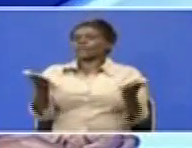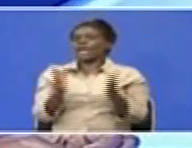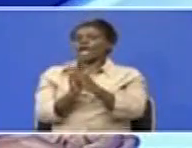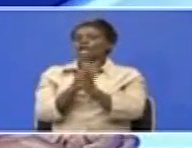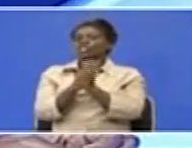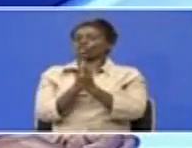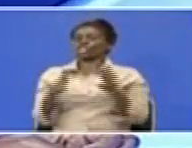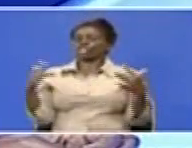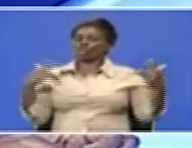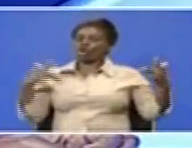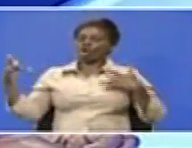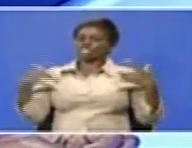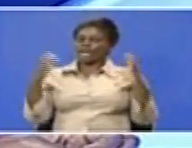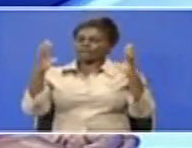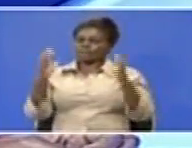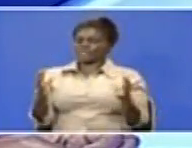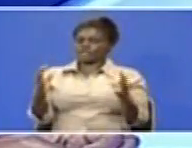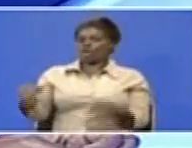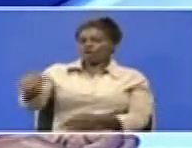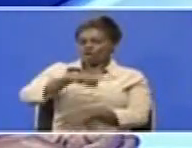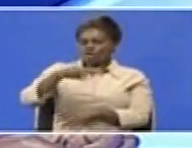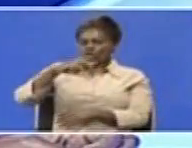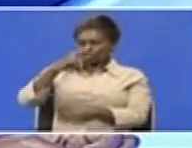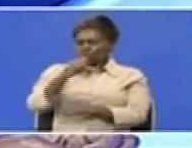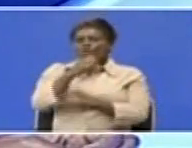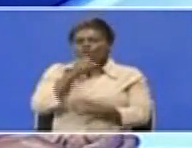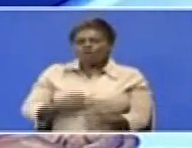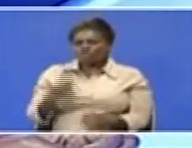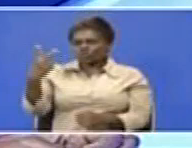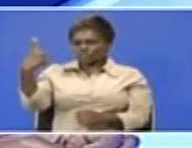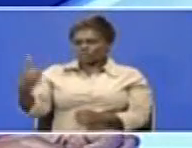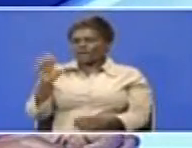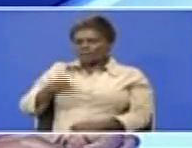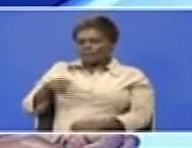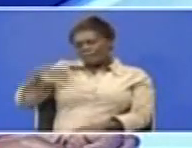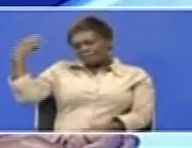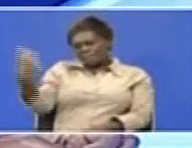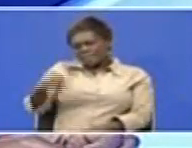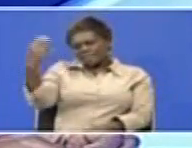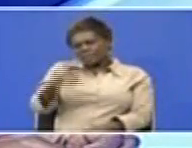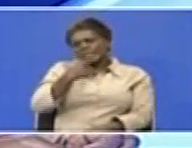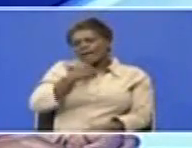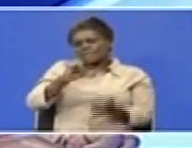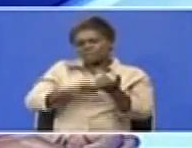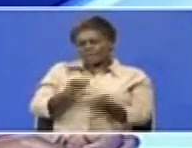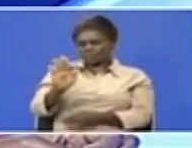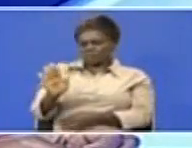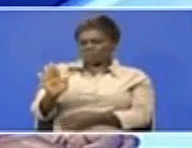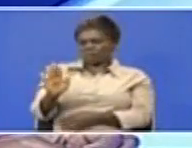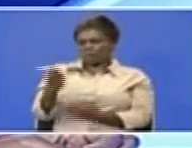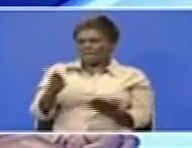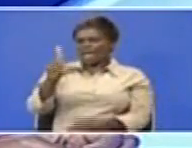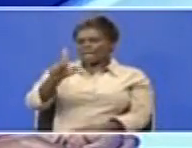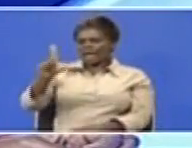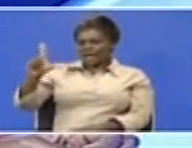a story that should concern all of us. A 21-year-old pregnant woman was brutally beaten by her husband at Nairobi's